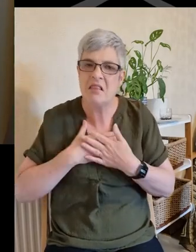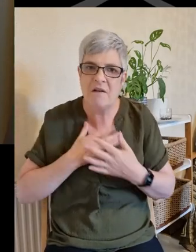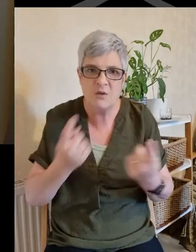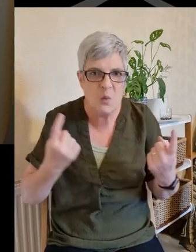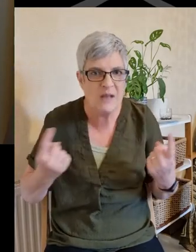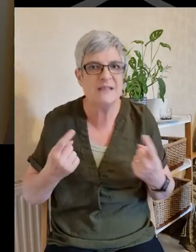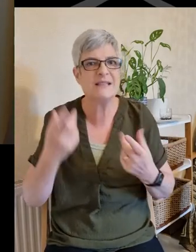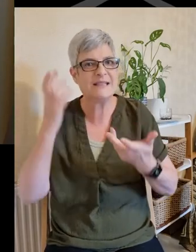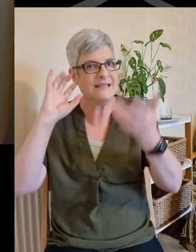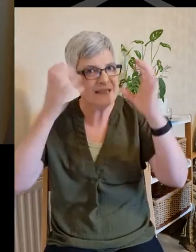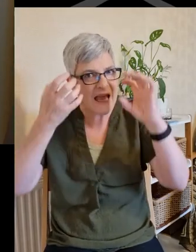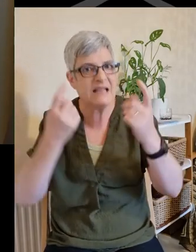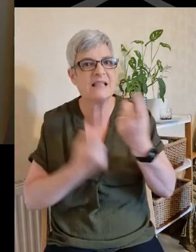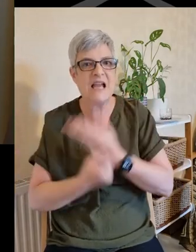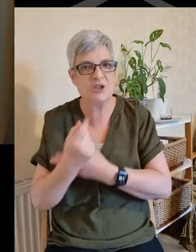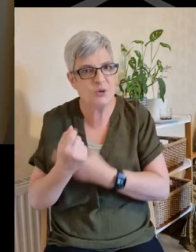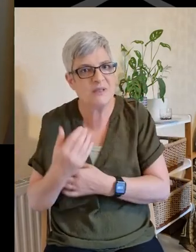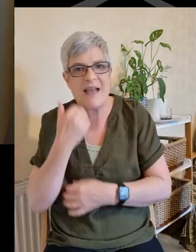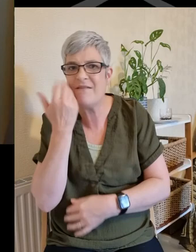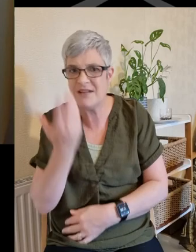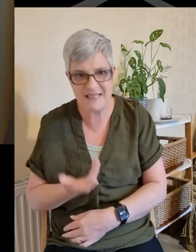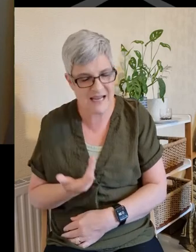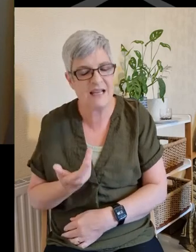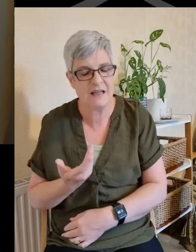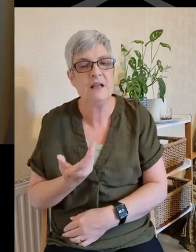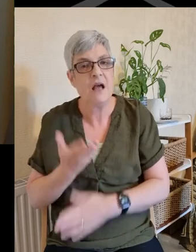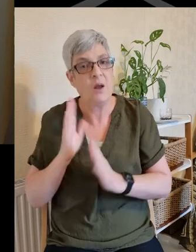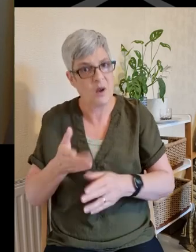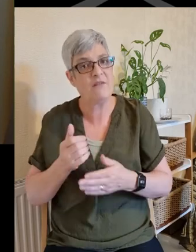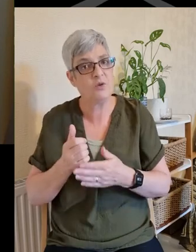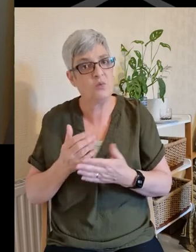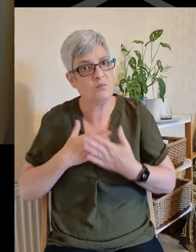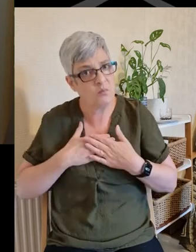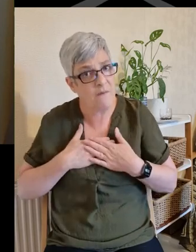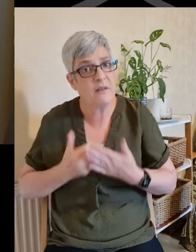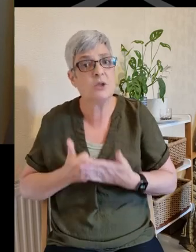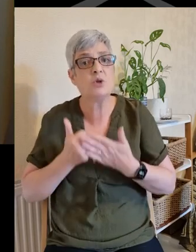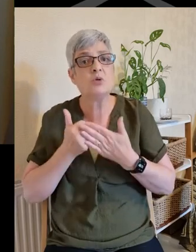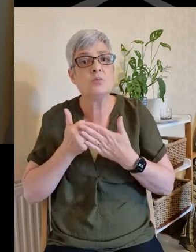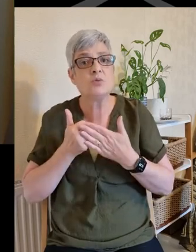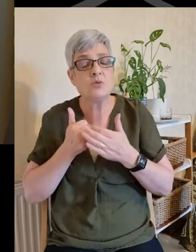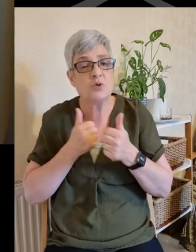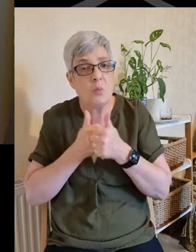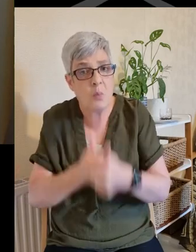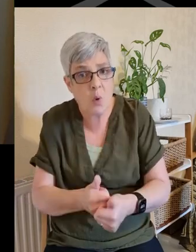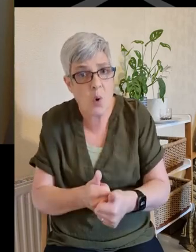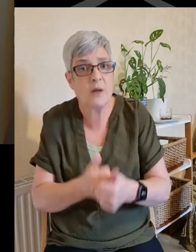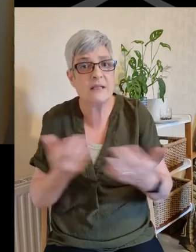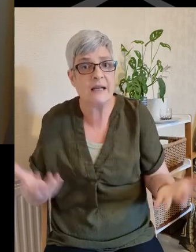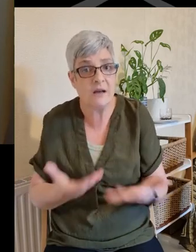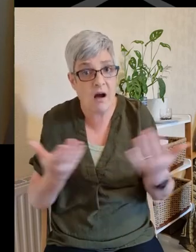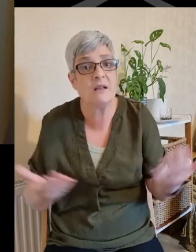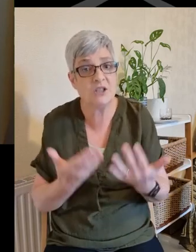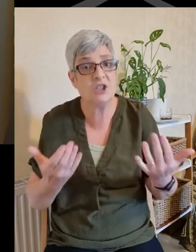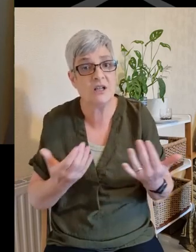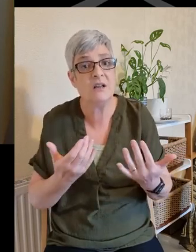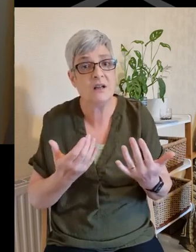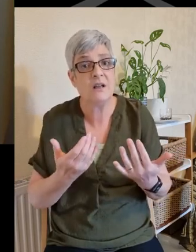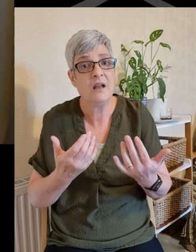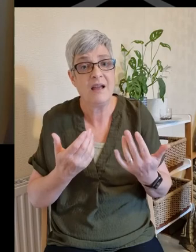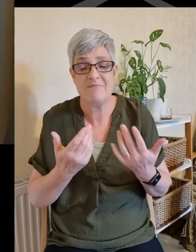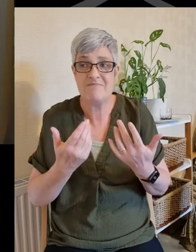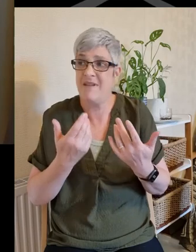day-to-day lives, and that we must lovingly support, encourage them in every way we can and pray for